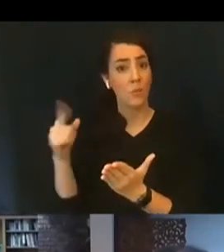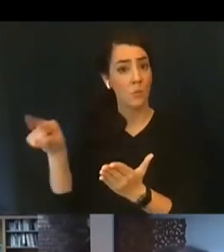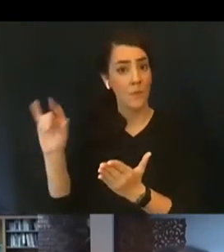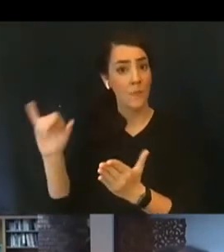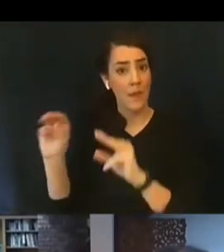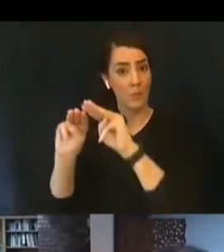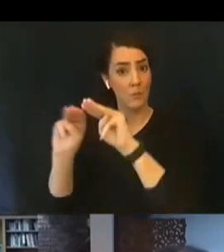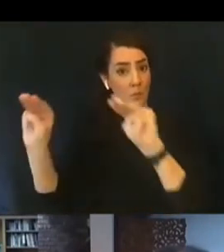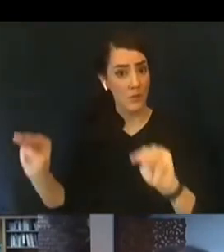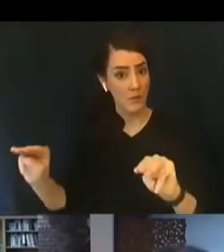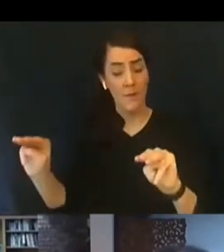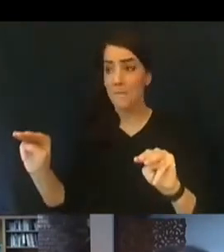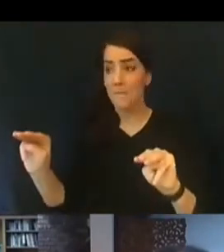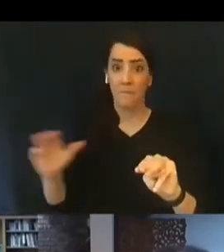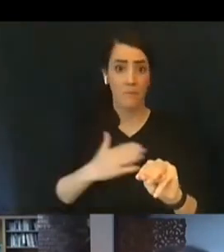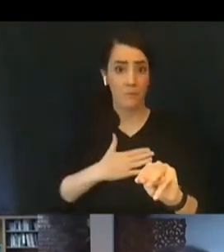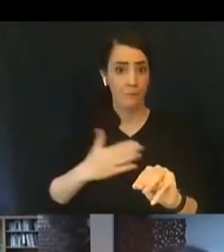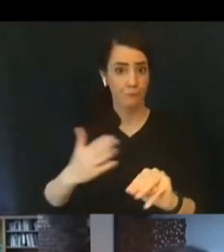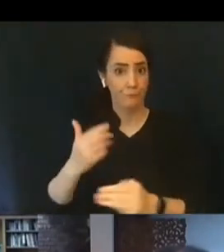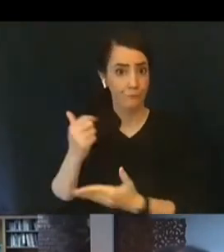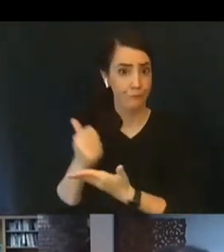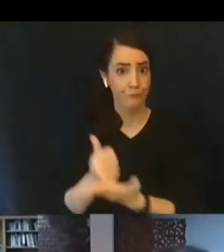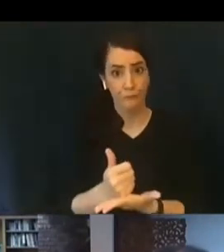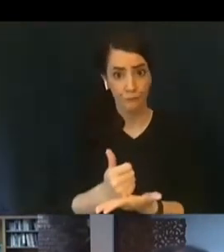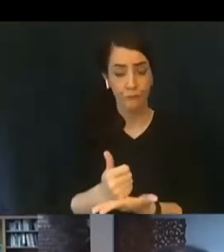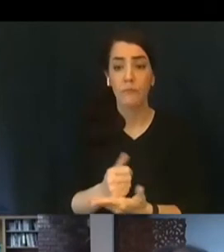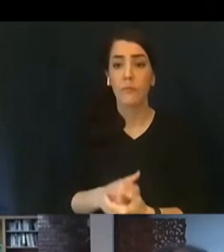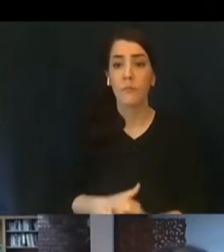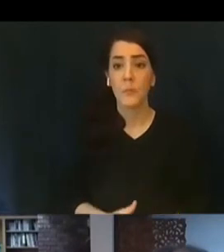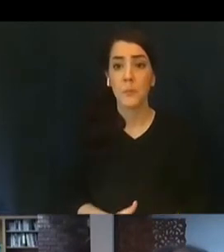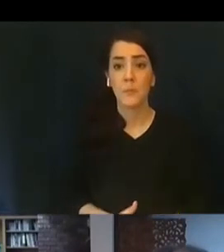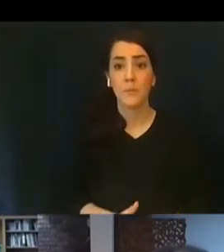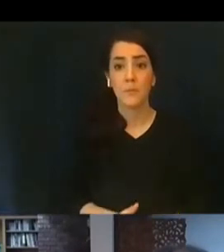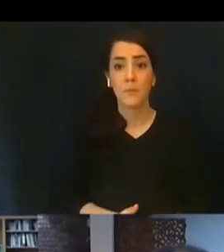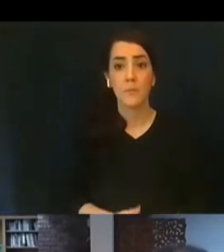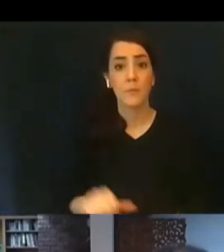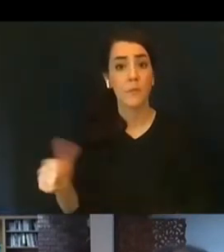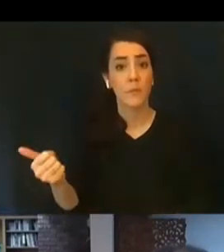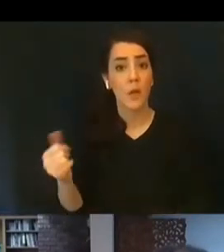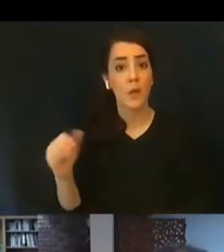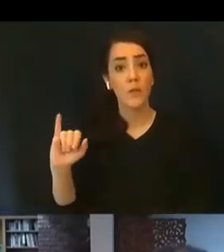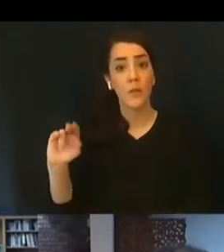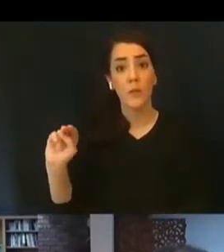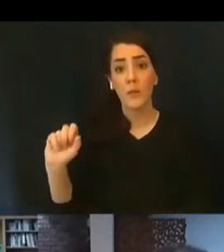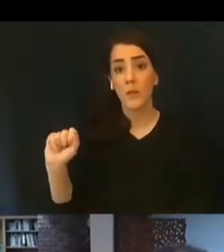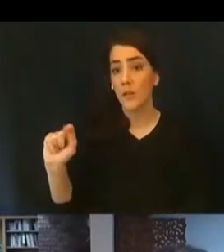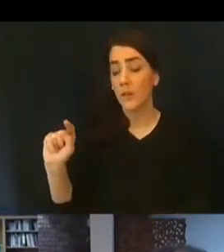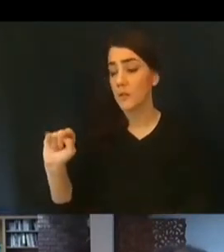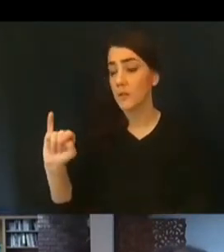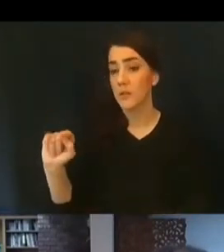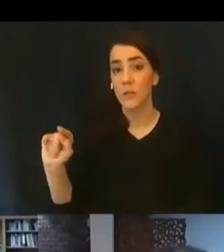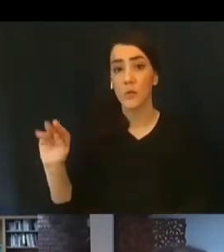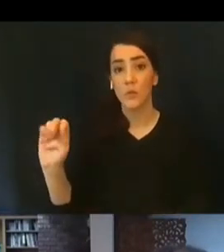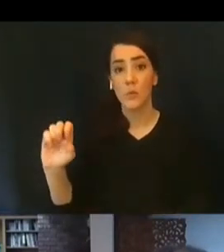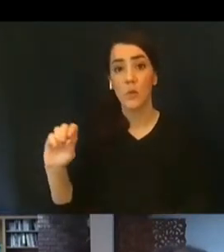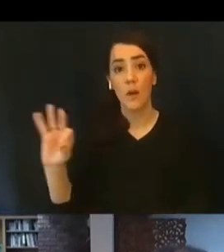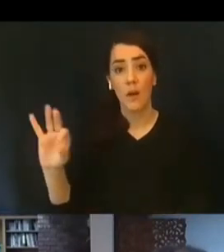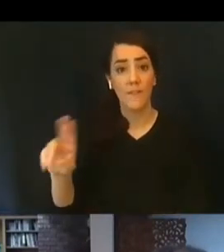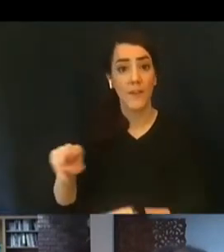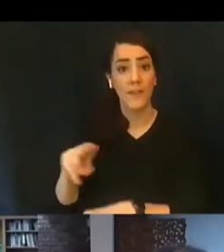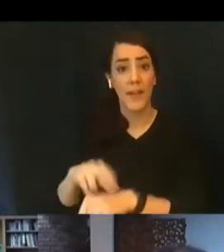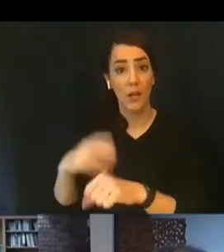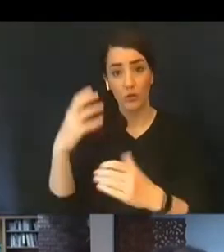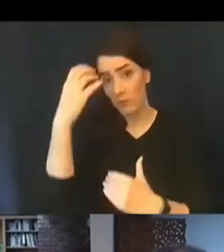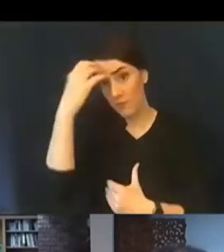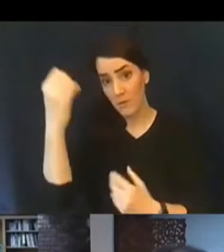request. And I'm sure that maybe too, there's also, also Institute of National Memory in, in Kyiv and Ukraine. Um,